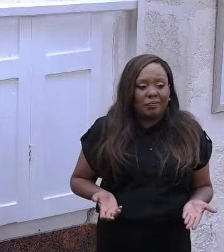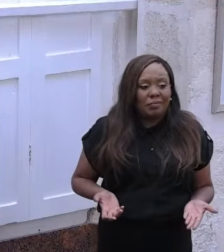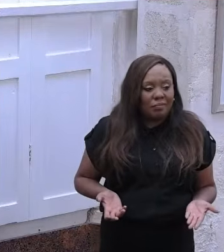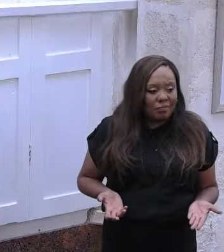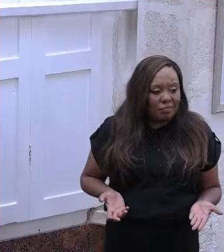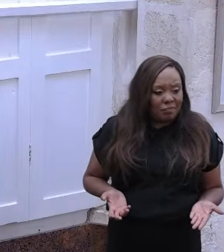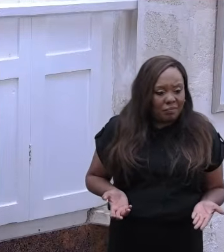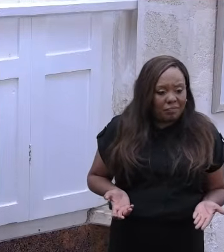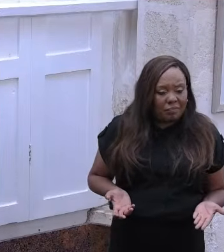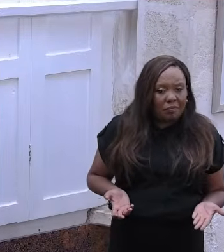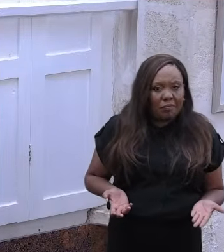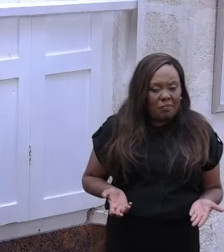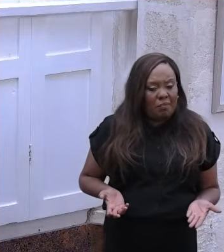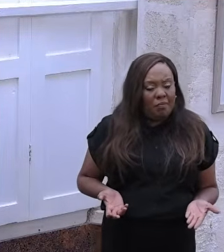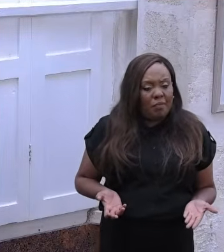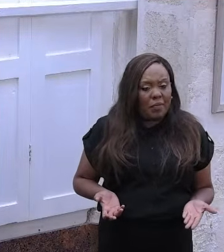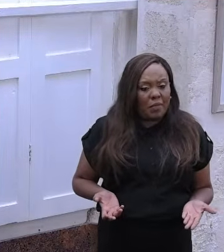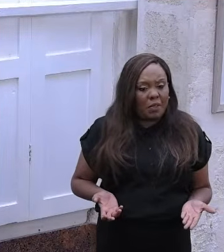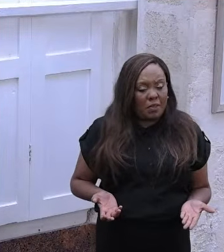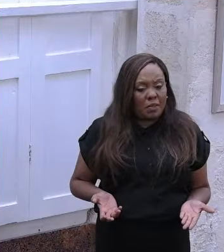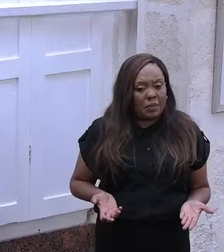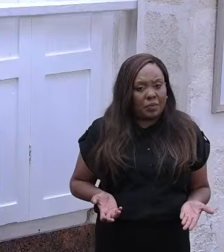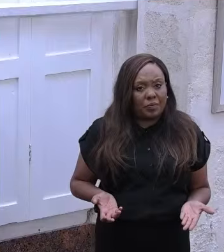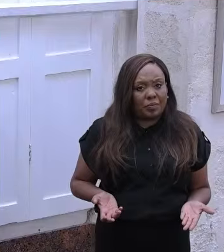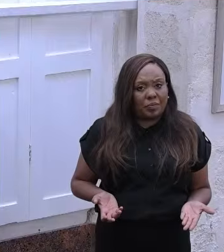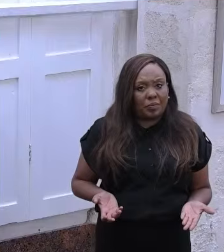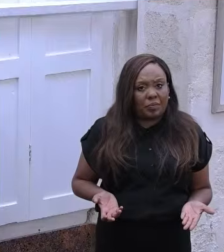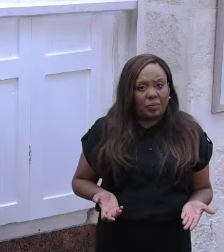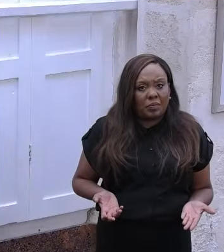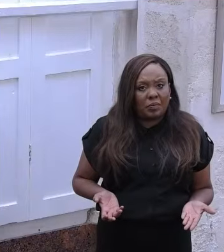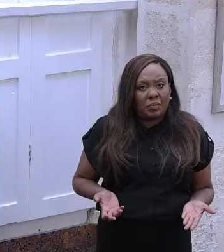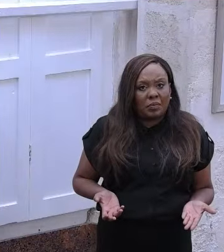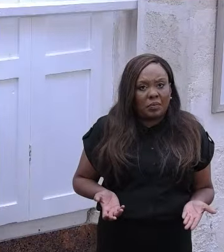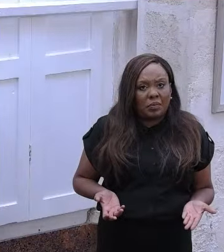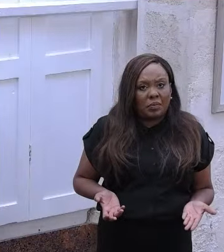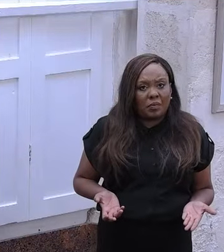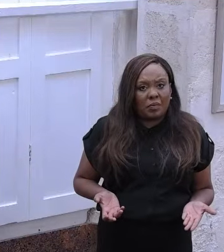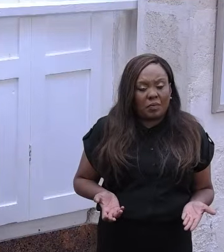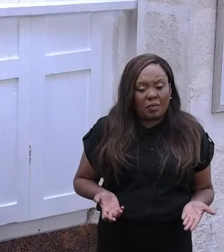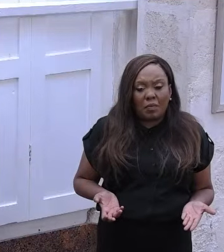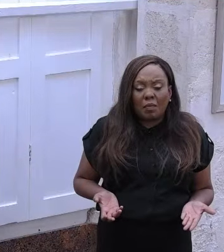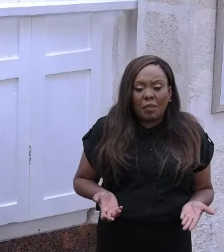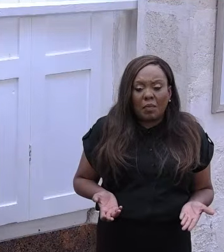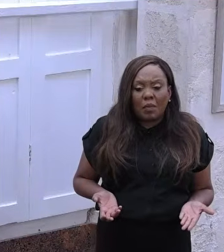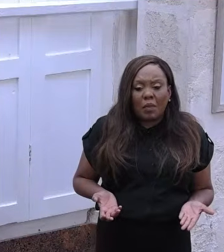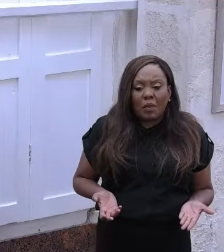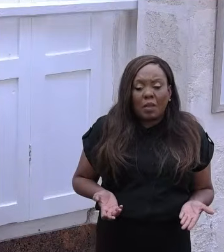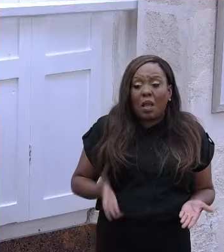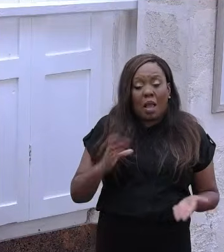high-priced lawyers and accountants that they can't afford don't allow them to be able to escape,